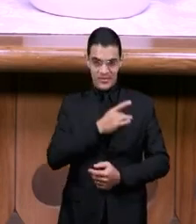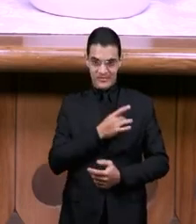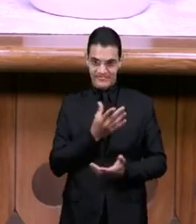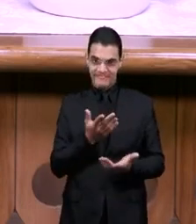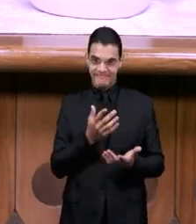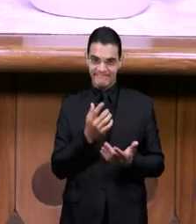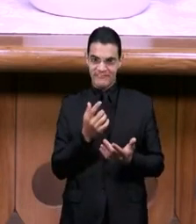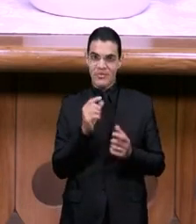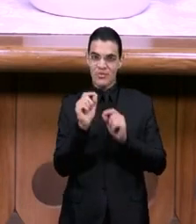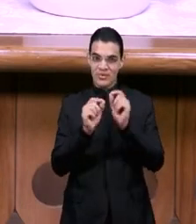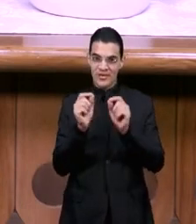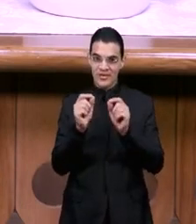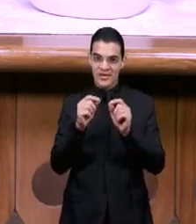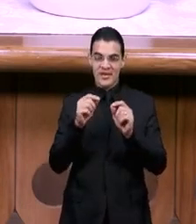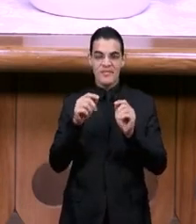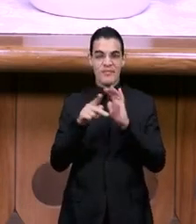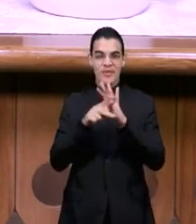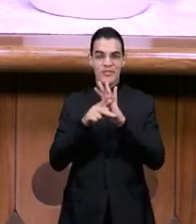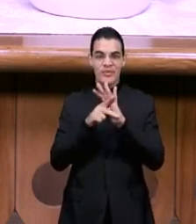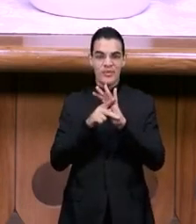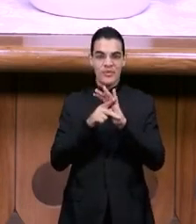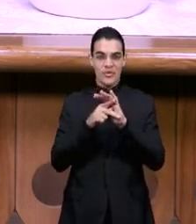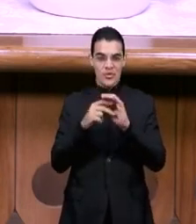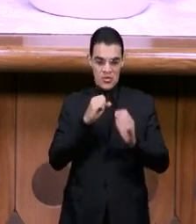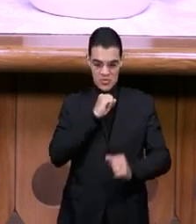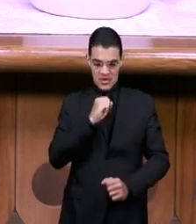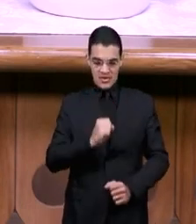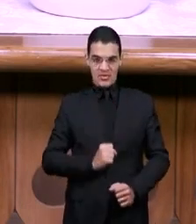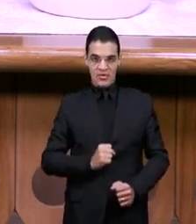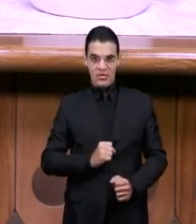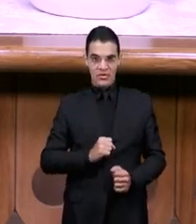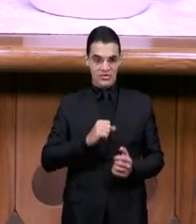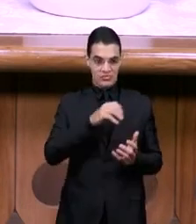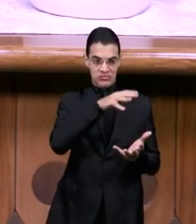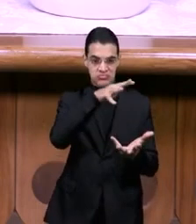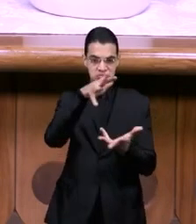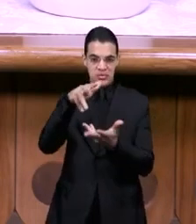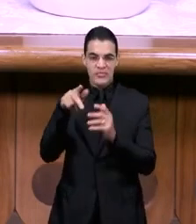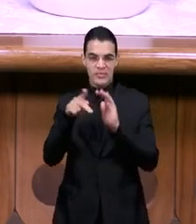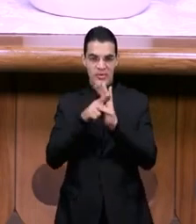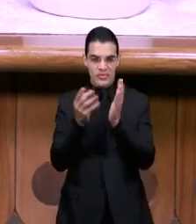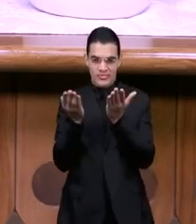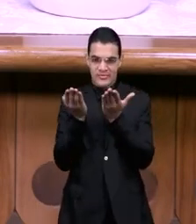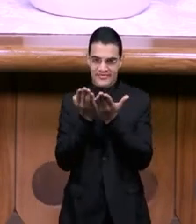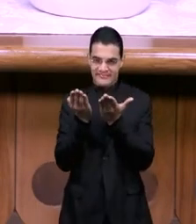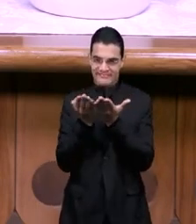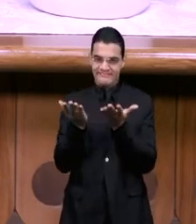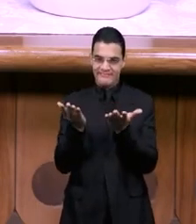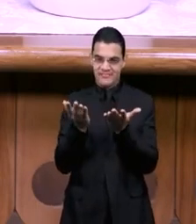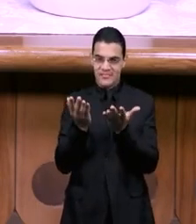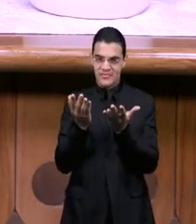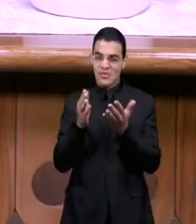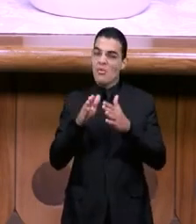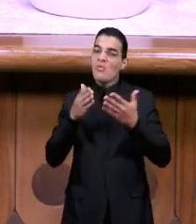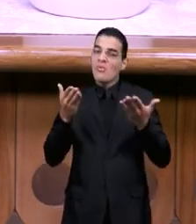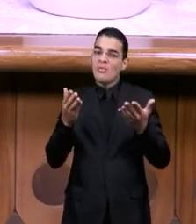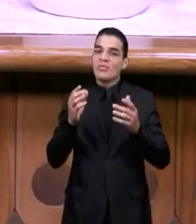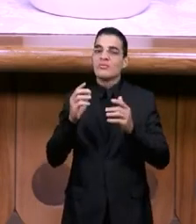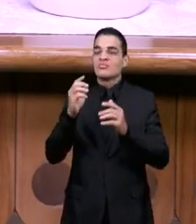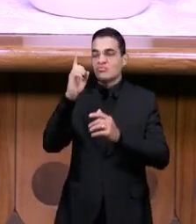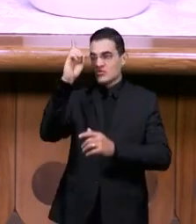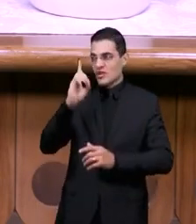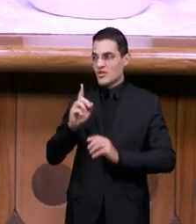is the universal priesthood of the believer, which is the right that the Lord Jesus gave, that those that believe in